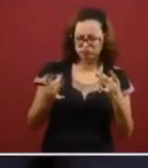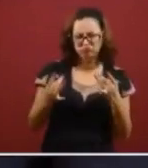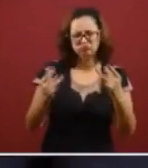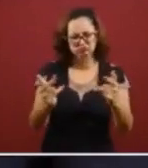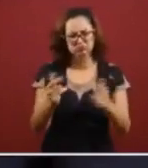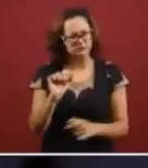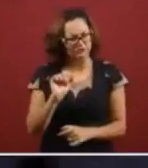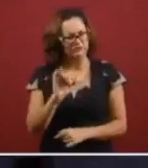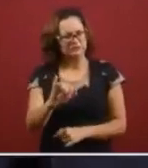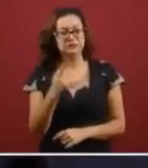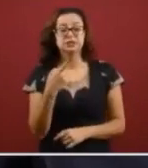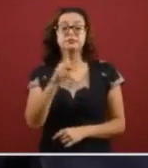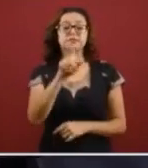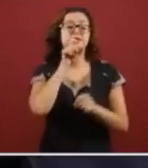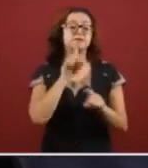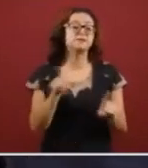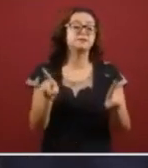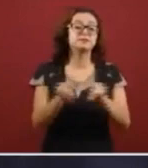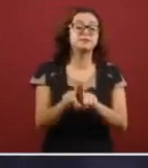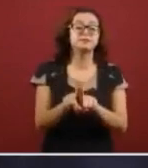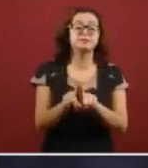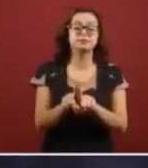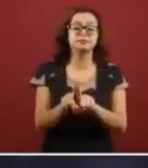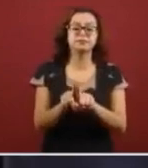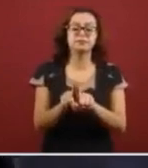also care